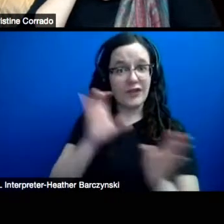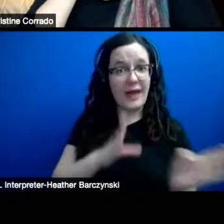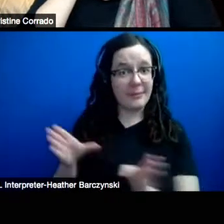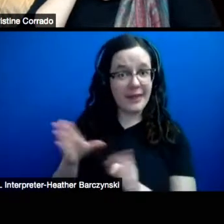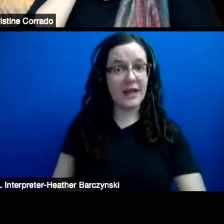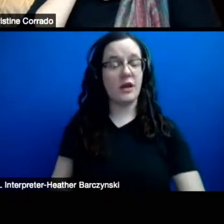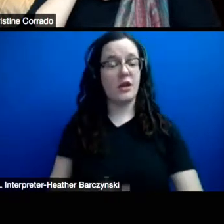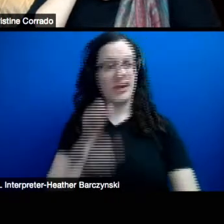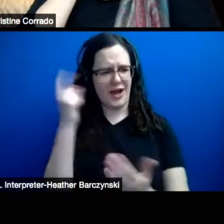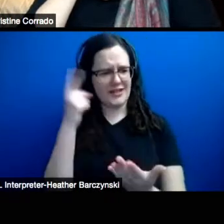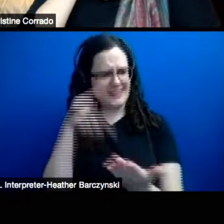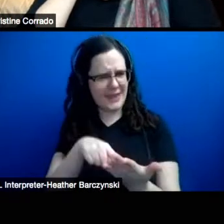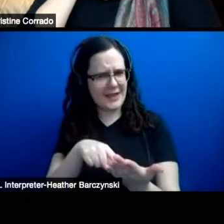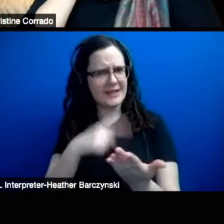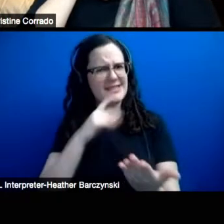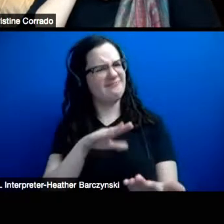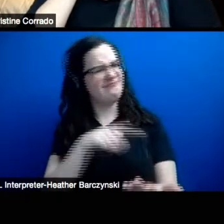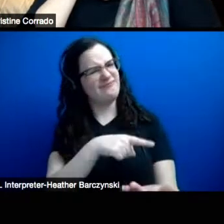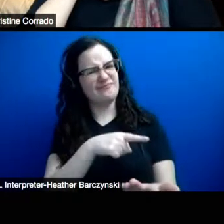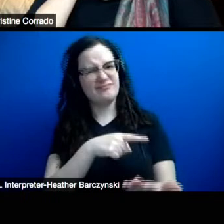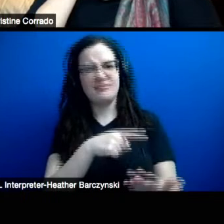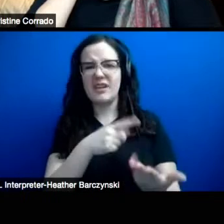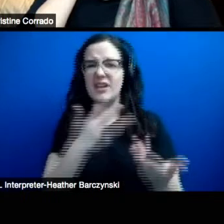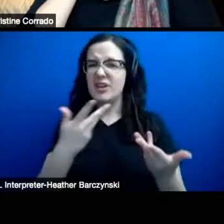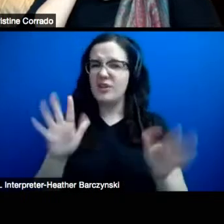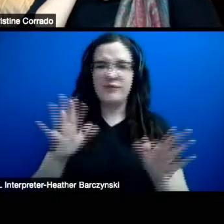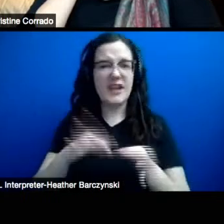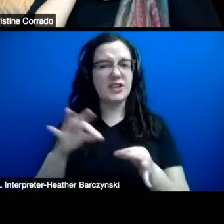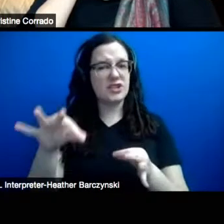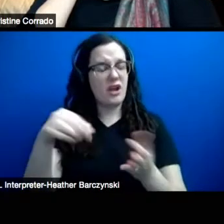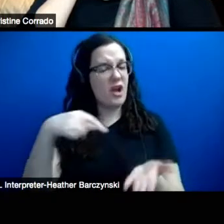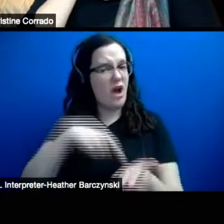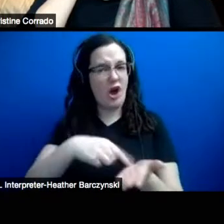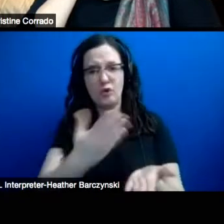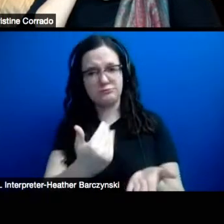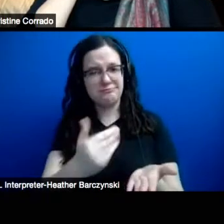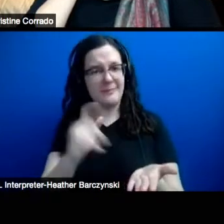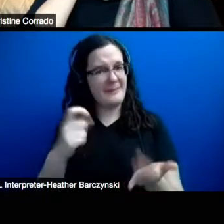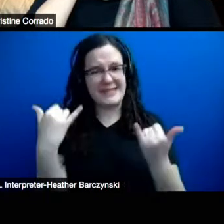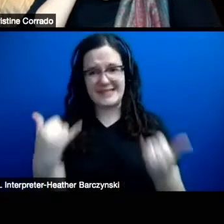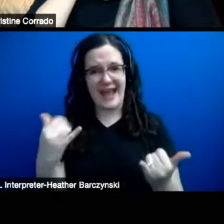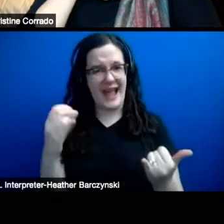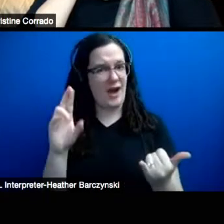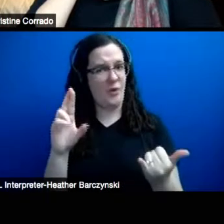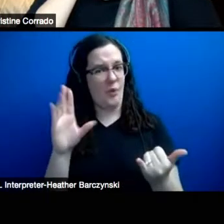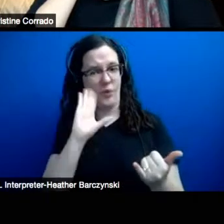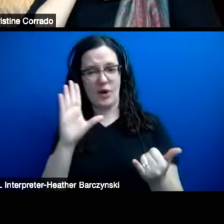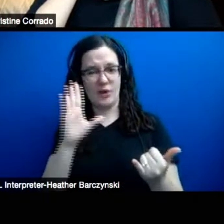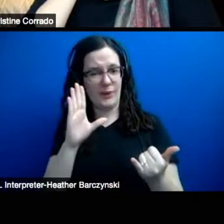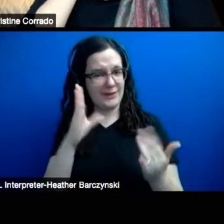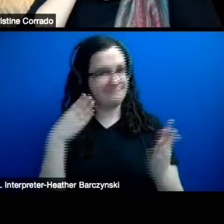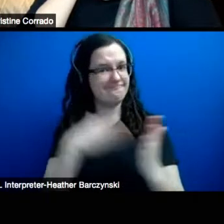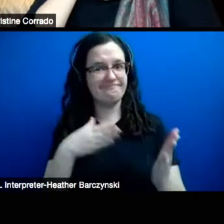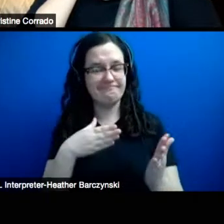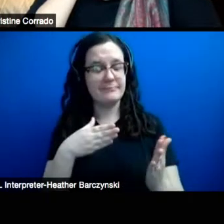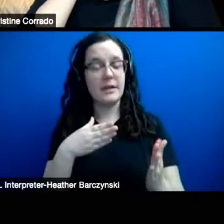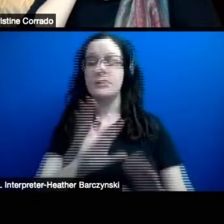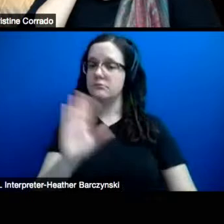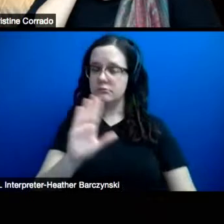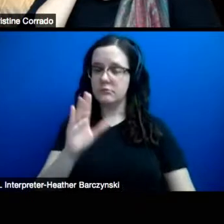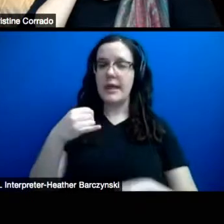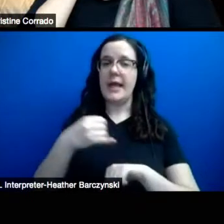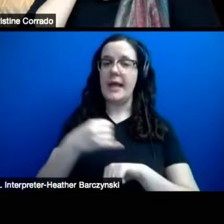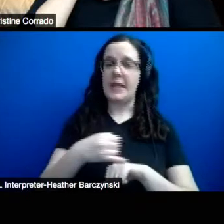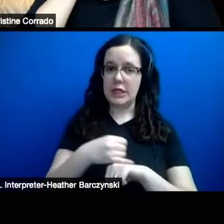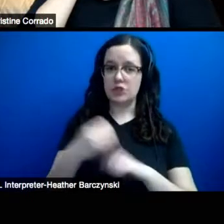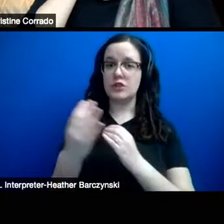immediately, some kind of action is going to be taken against them, but an interest-free payment plan proactively